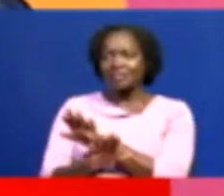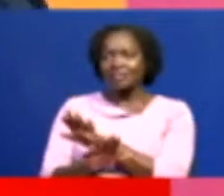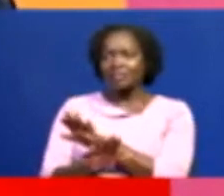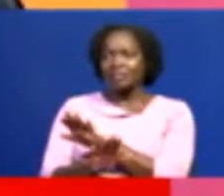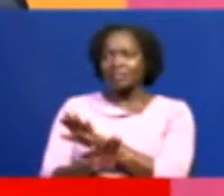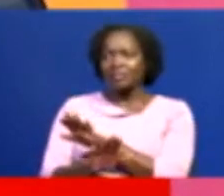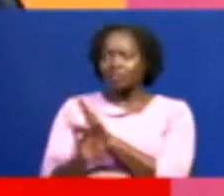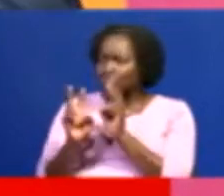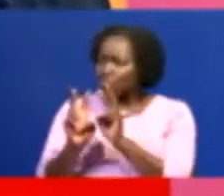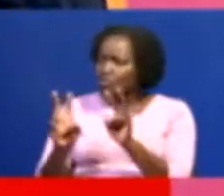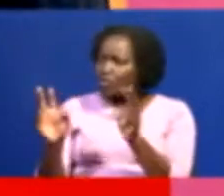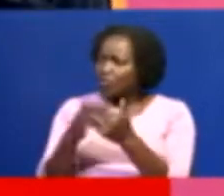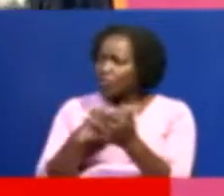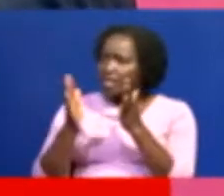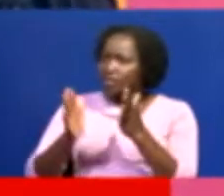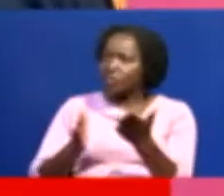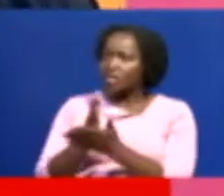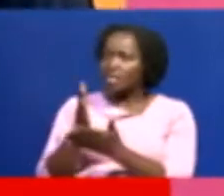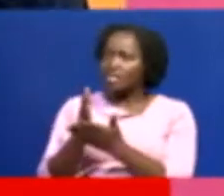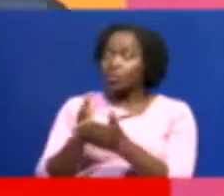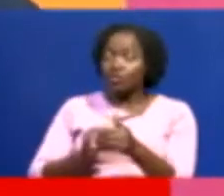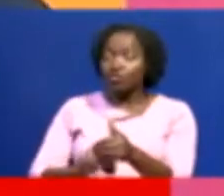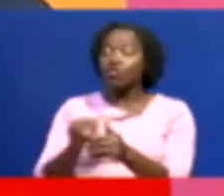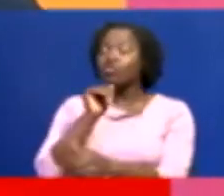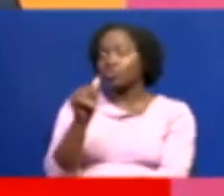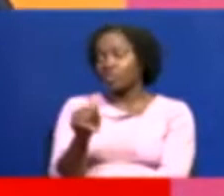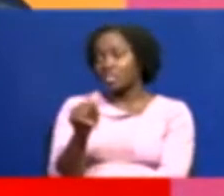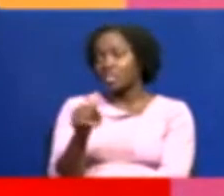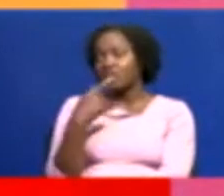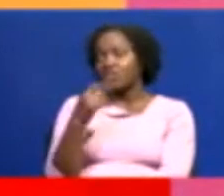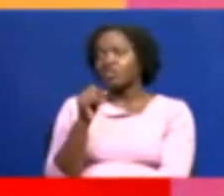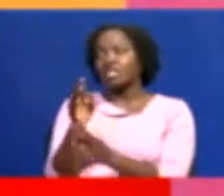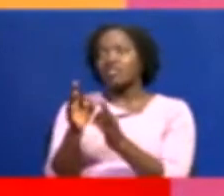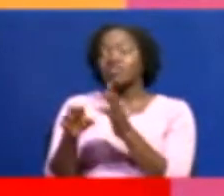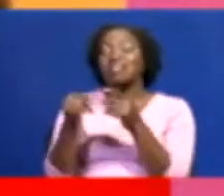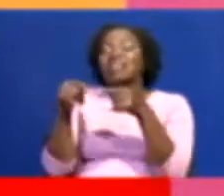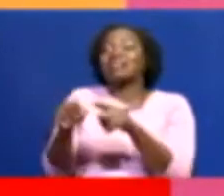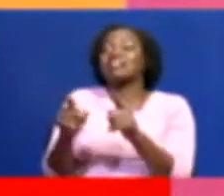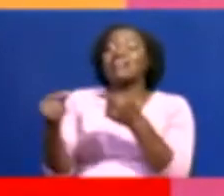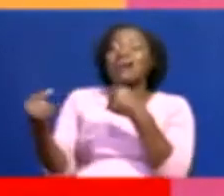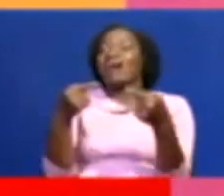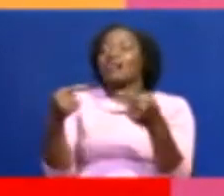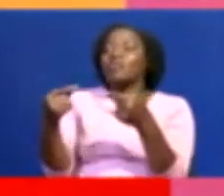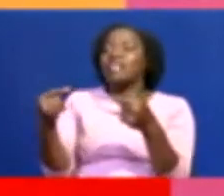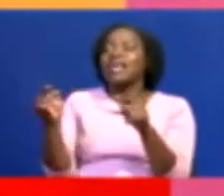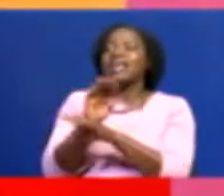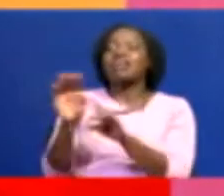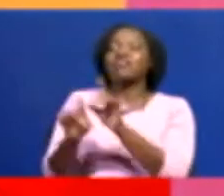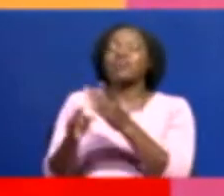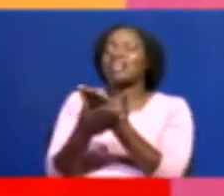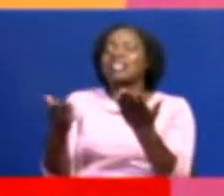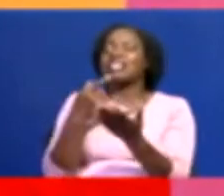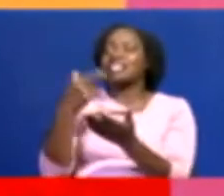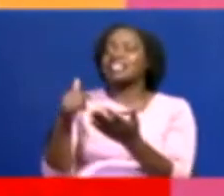largesse to observe whether human rights was adhered to or not. Mm-hmm. So if we find ourselves arguing with everyone in the space that